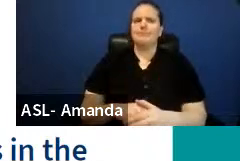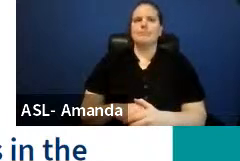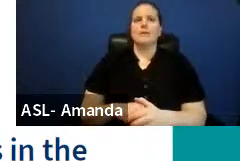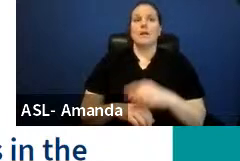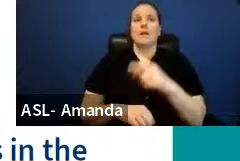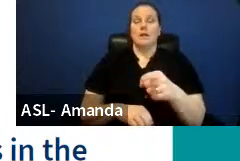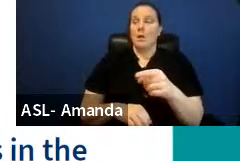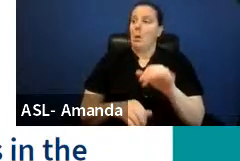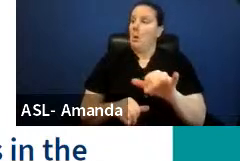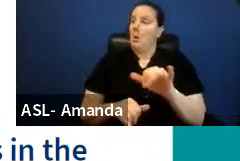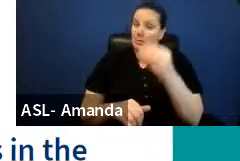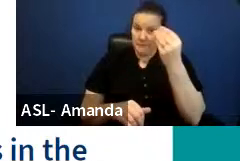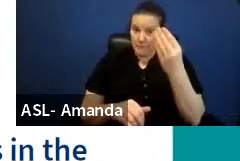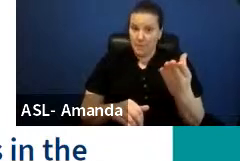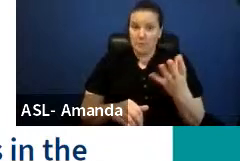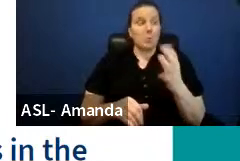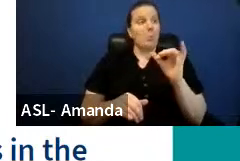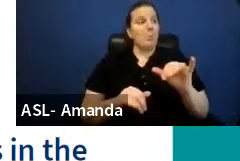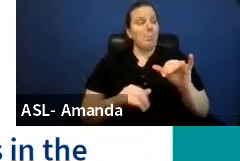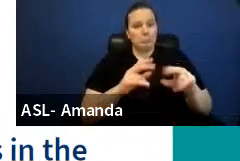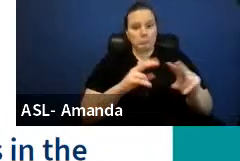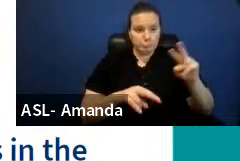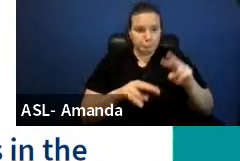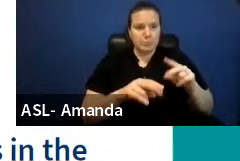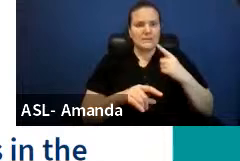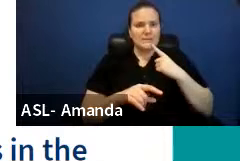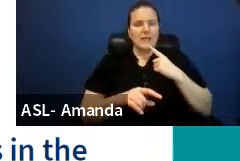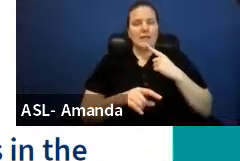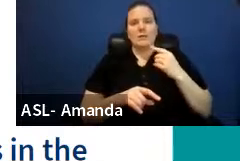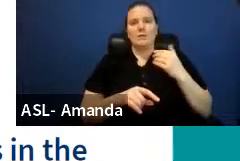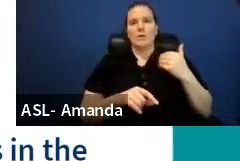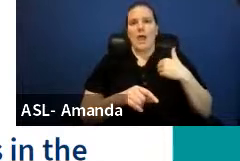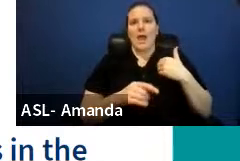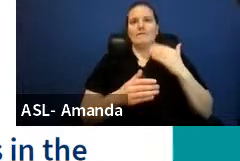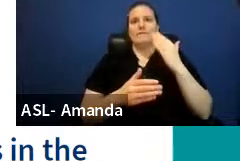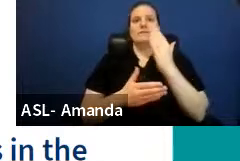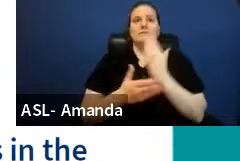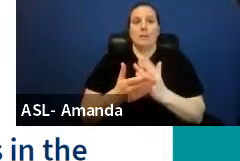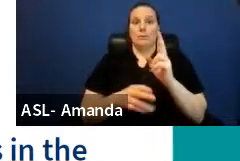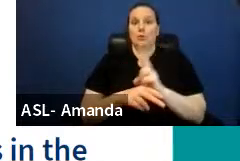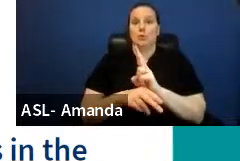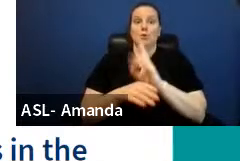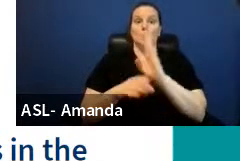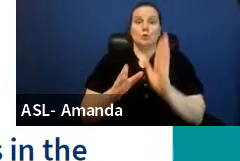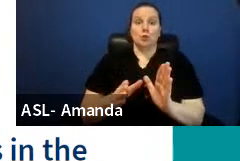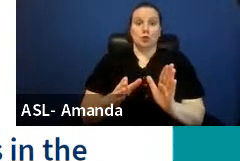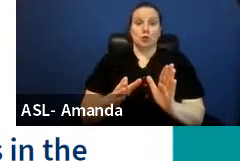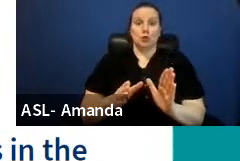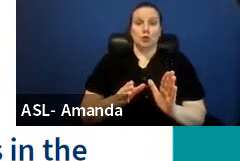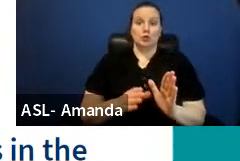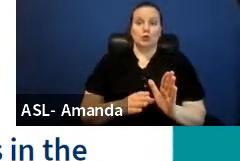that information and said that we've got some users that need